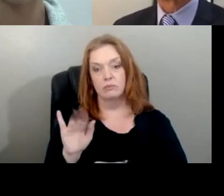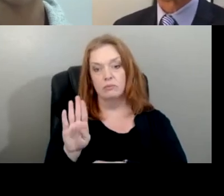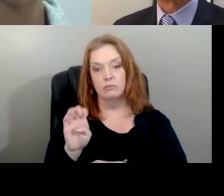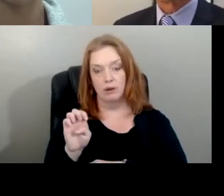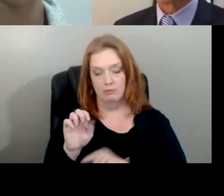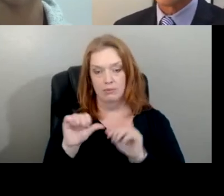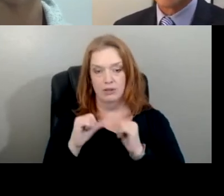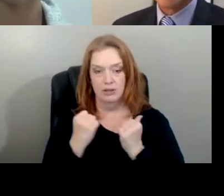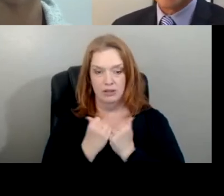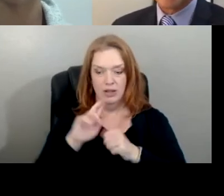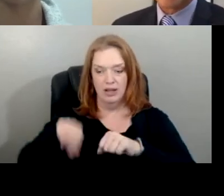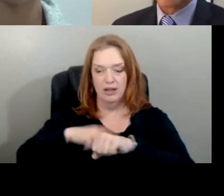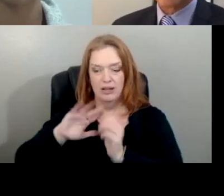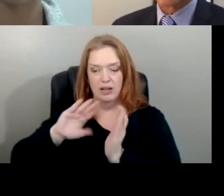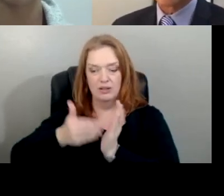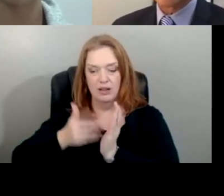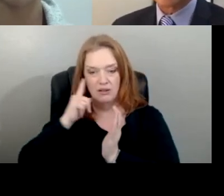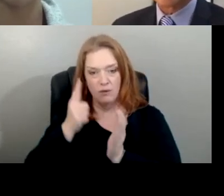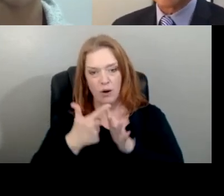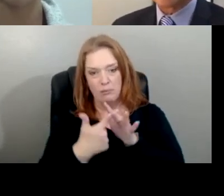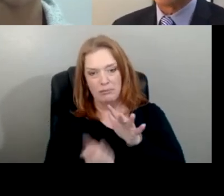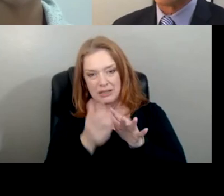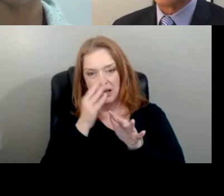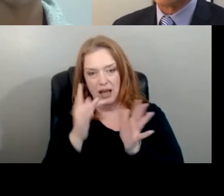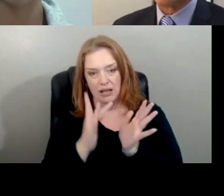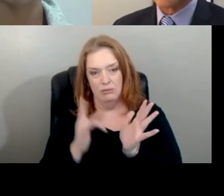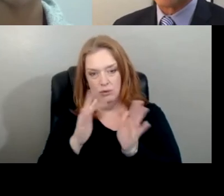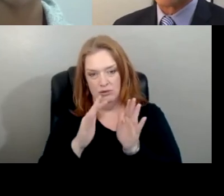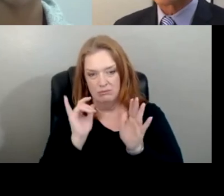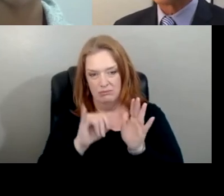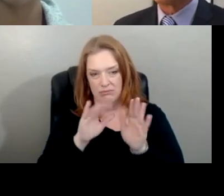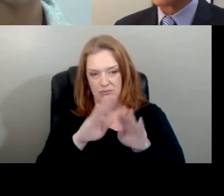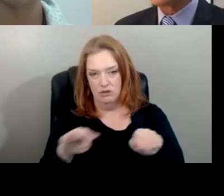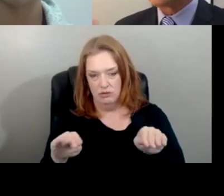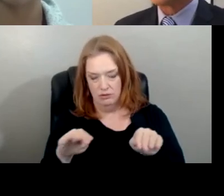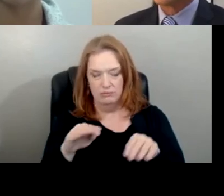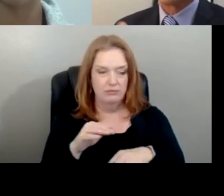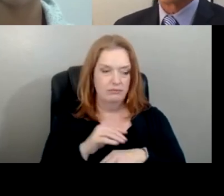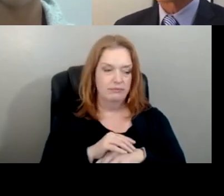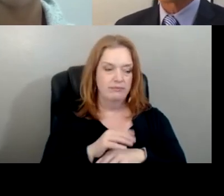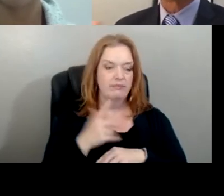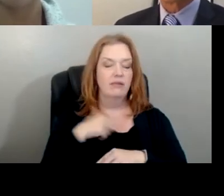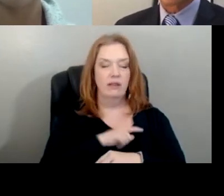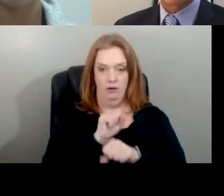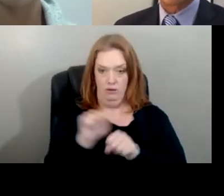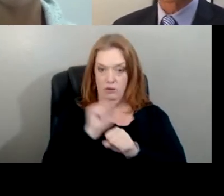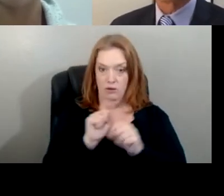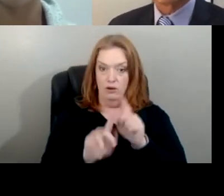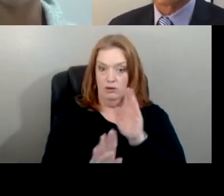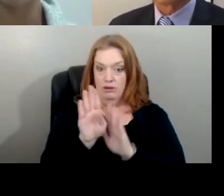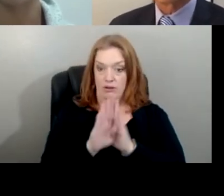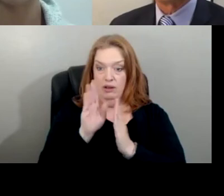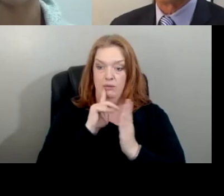and Exploited Children. And ultimately, we've worked to develop essentially